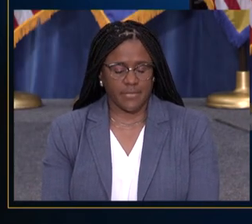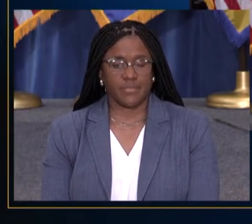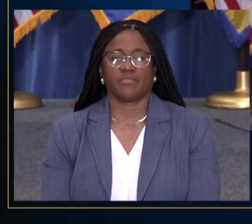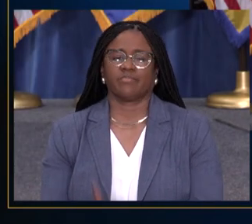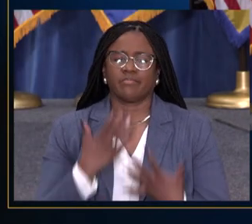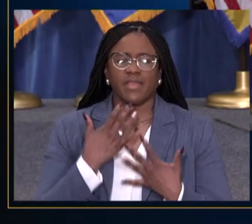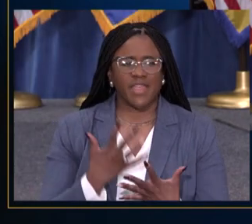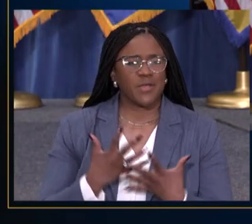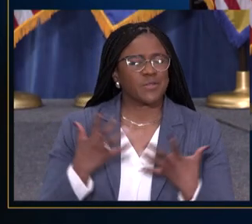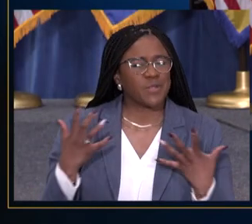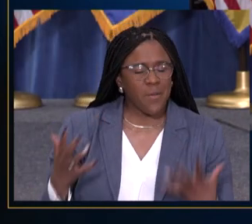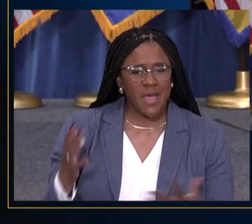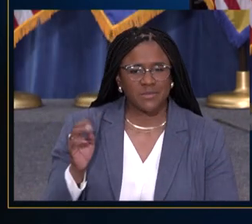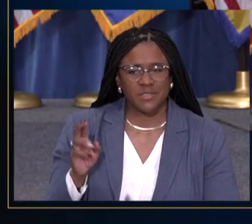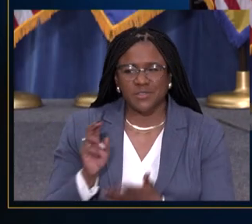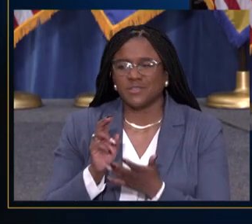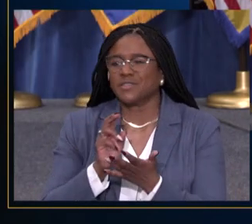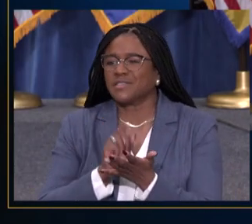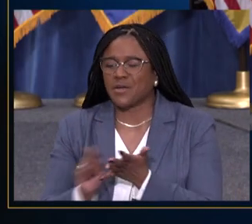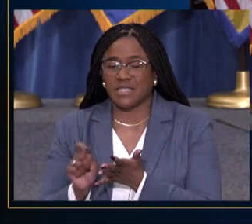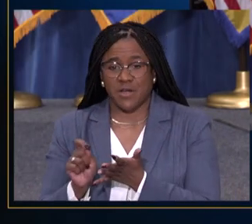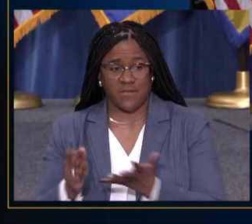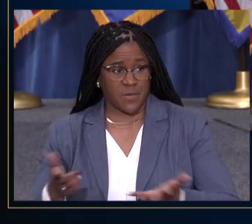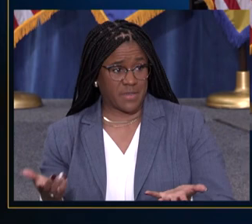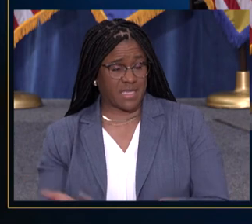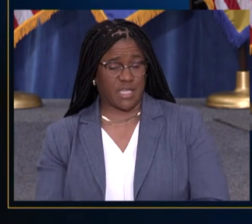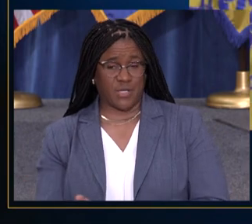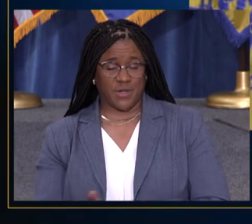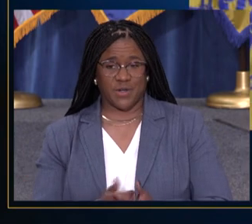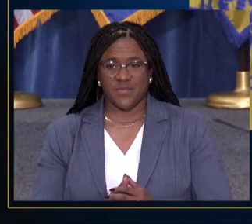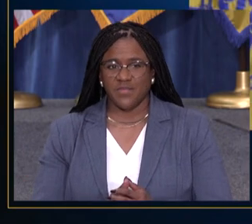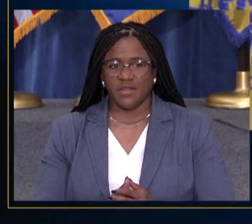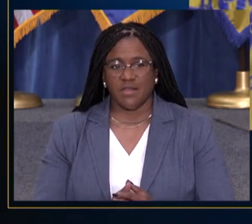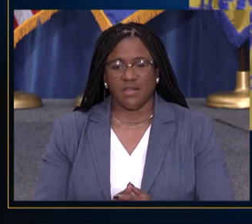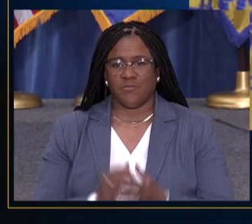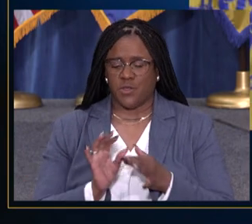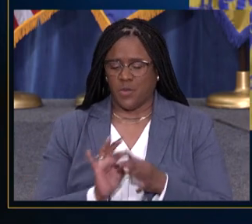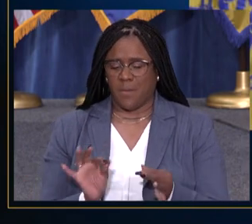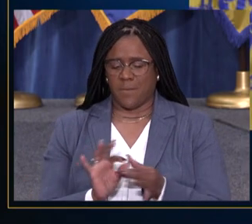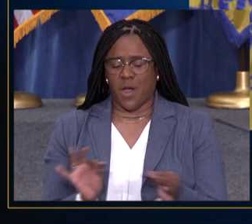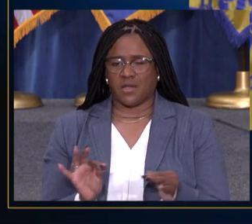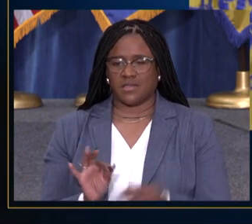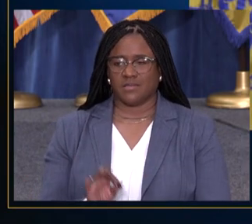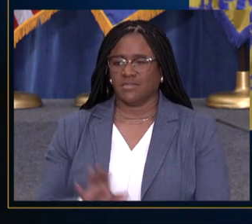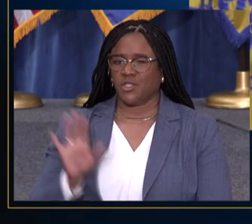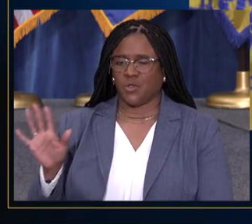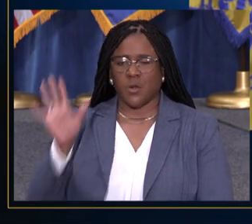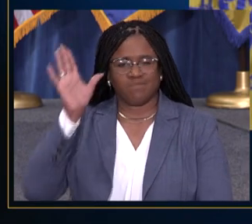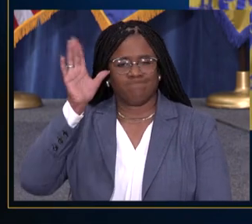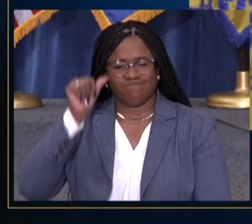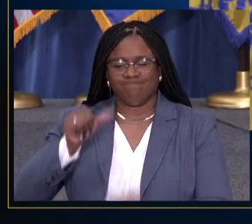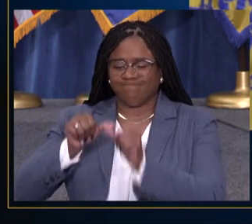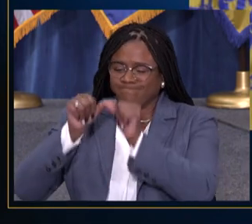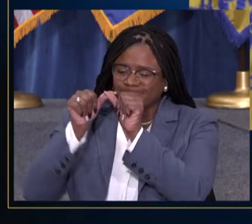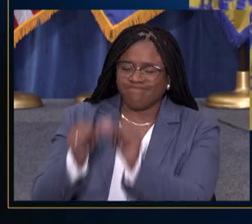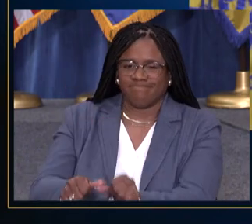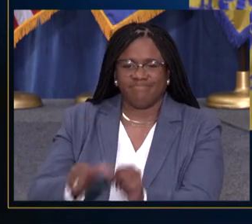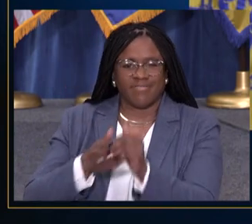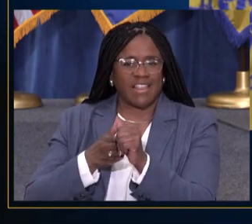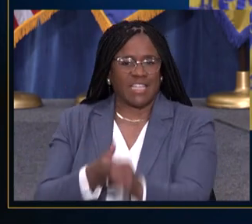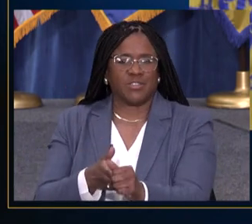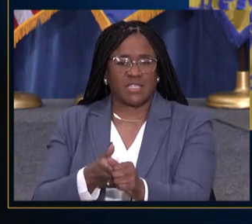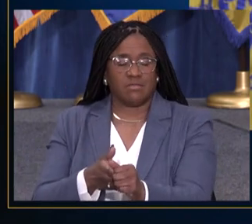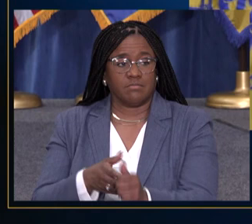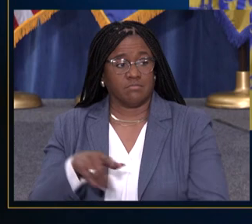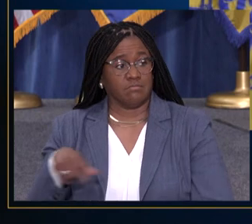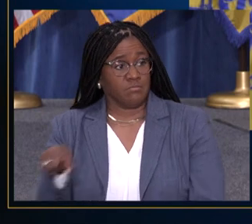Thank you so much, Mr. Secretary, for being here, for those remarks, for your steadfast leadership. You